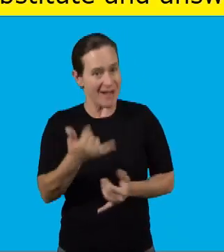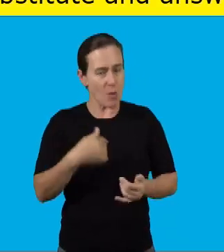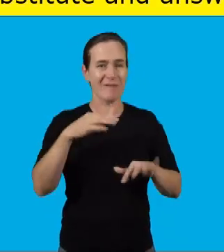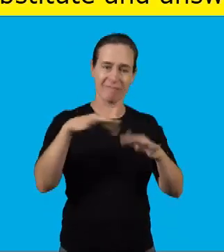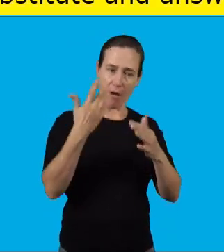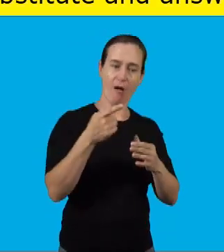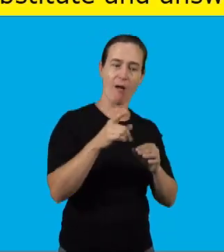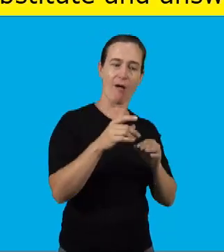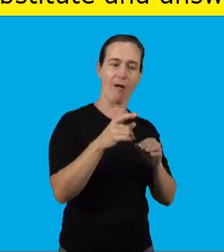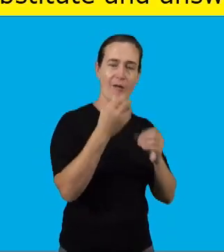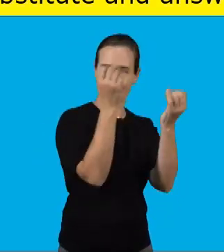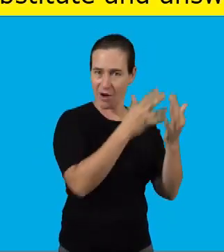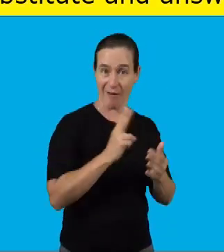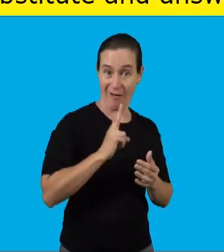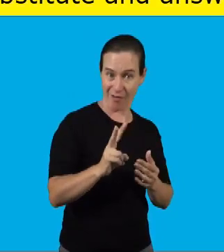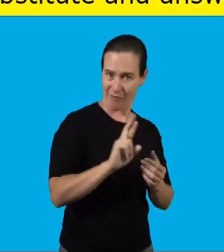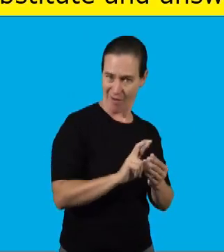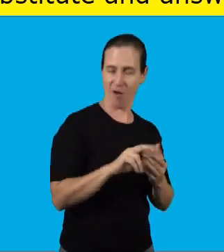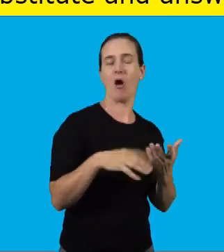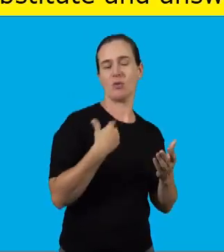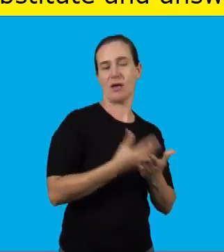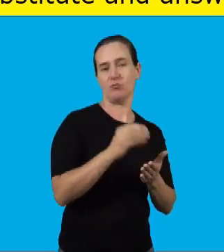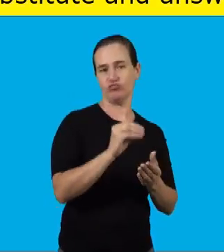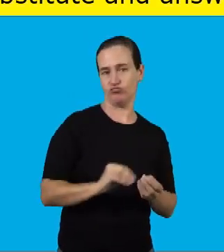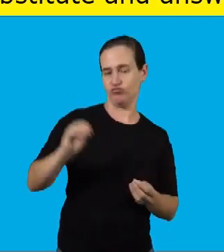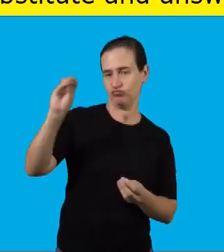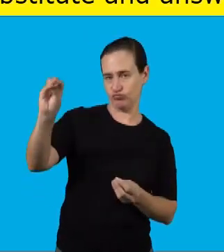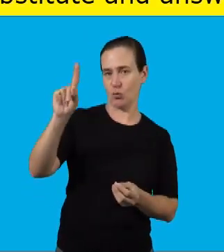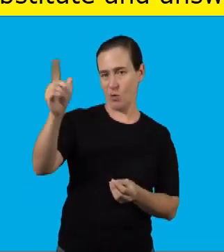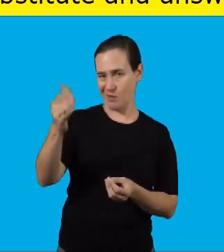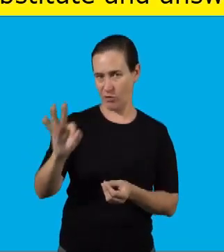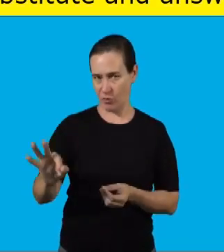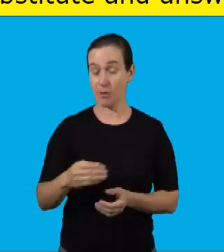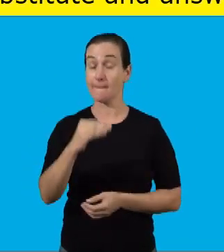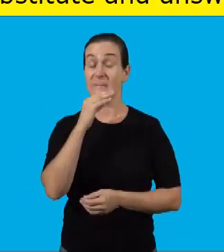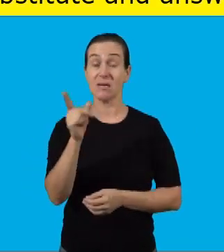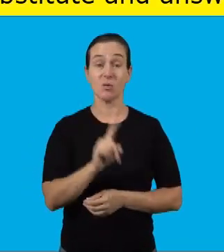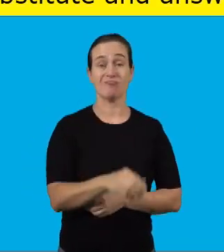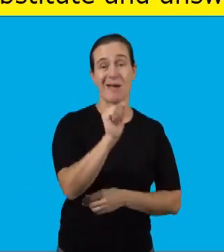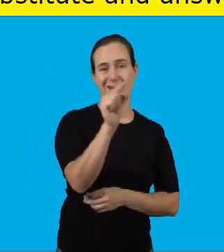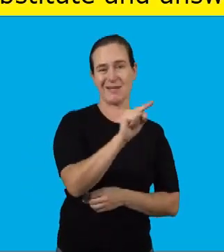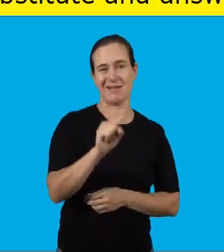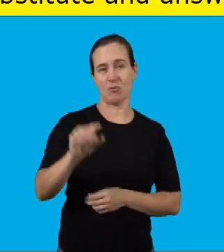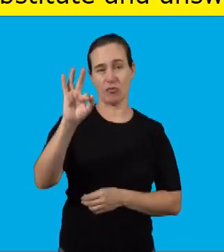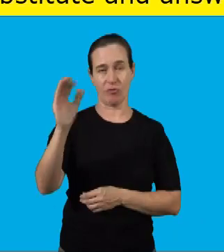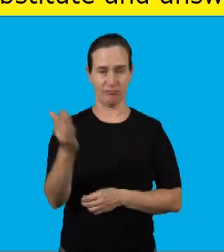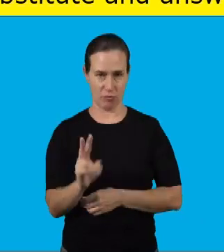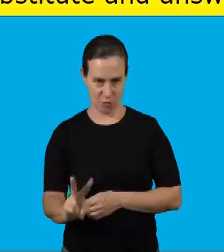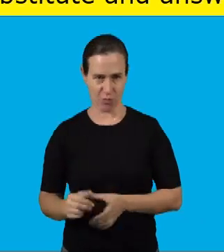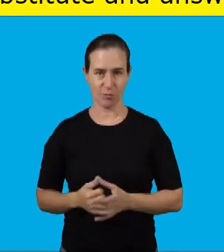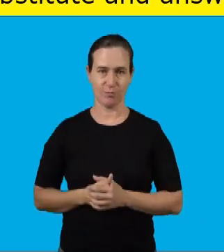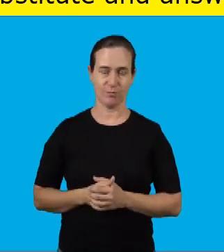already calculated it, we can just substitute there. And that answer is going to be a 3 over 2, or